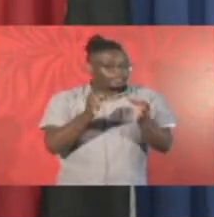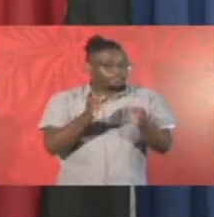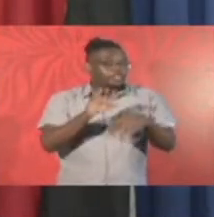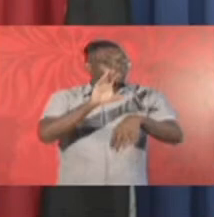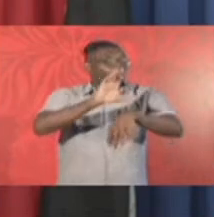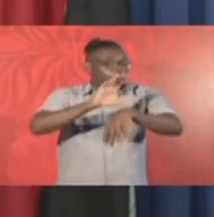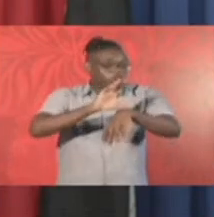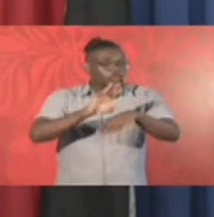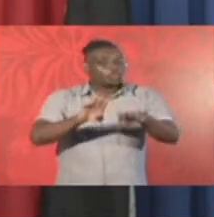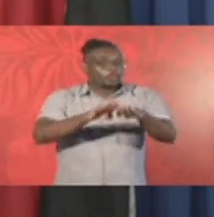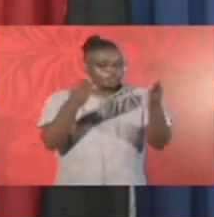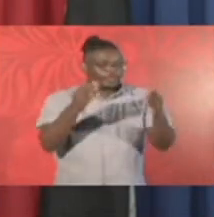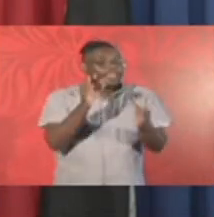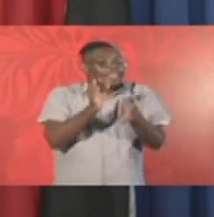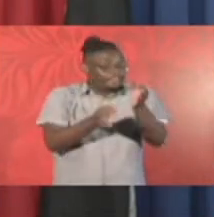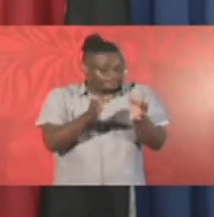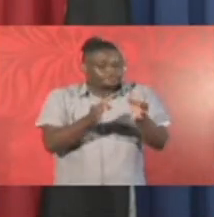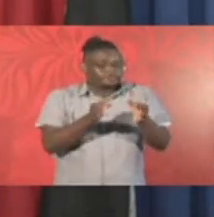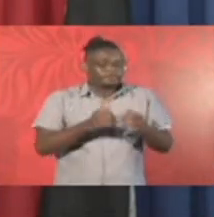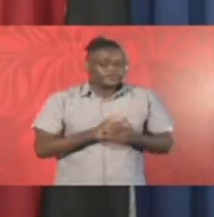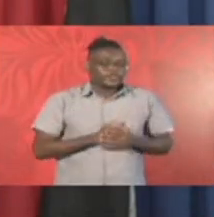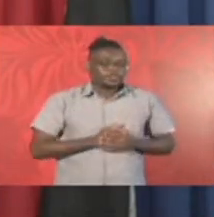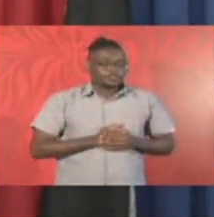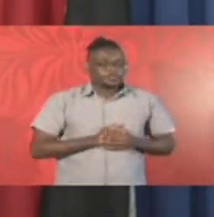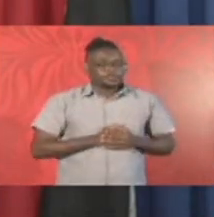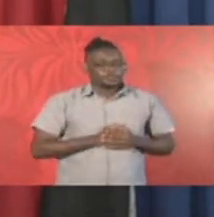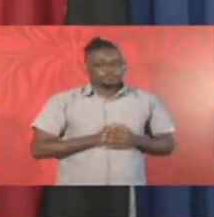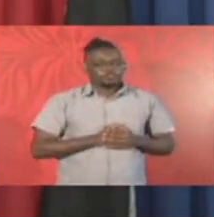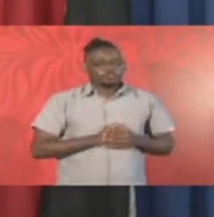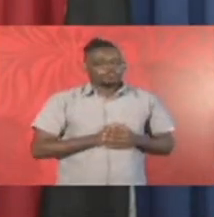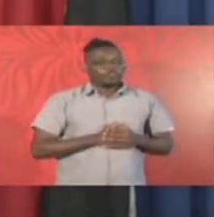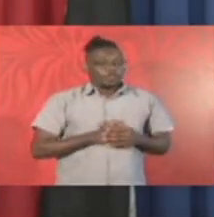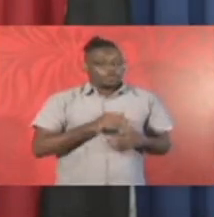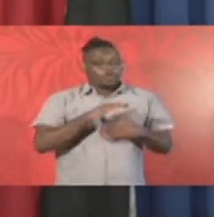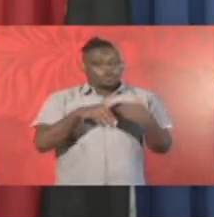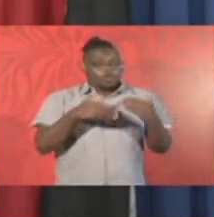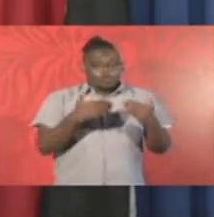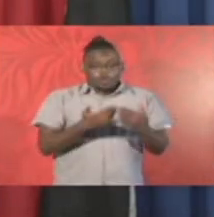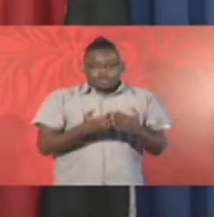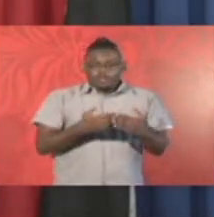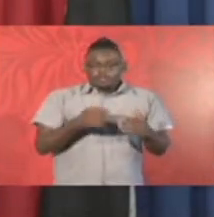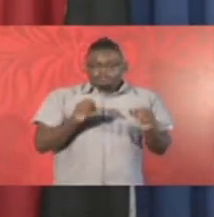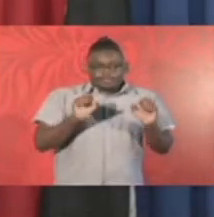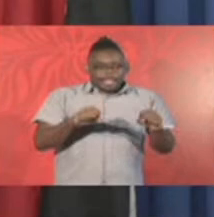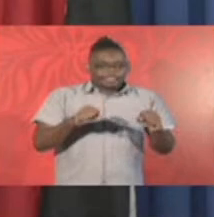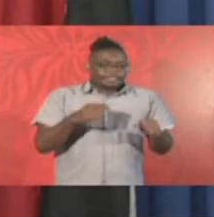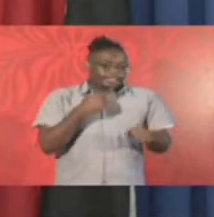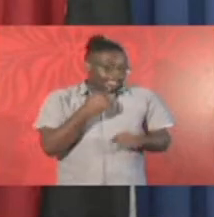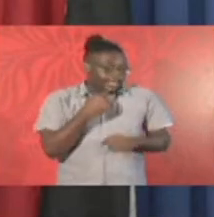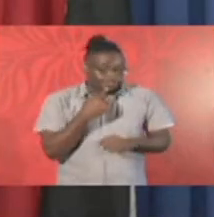it, all we can say is that we are